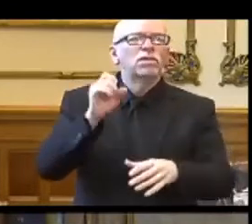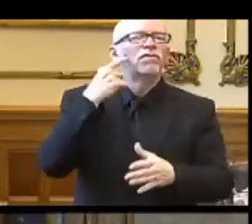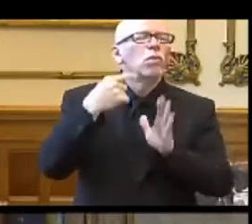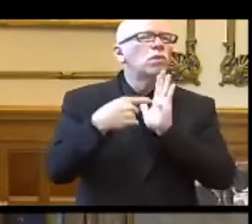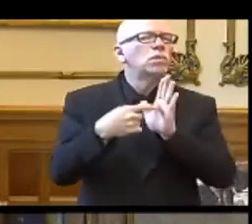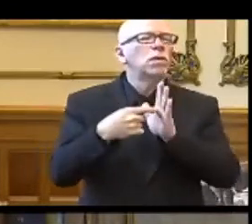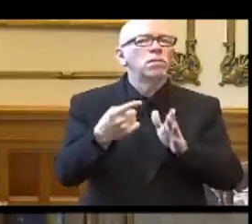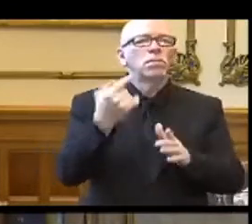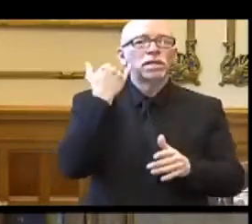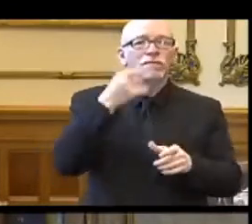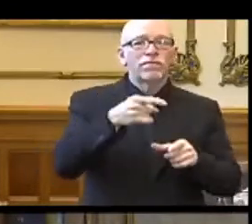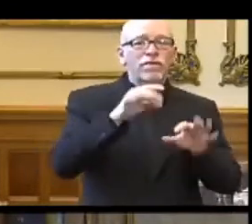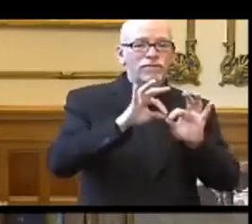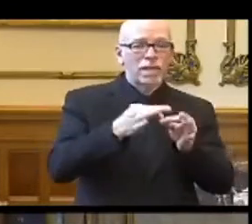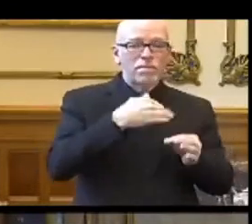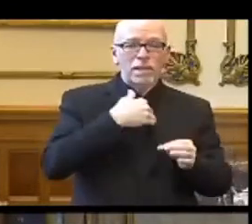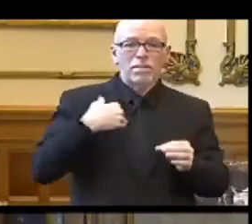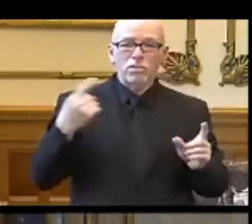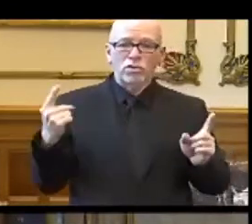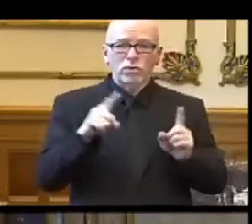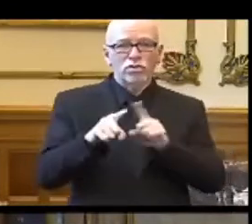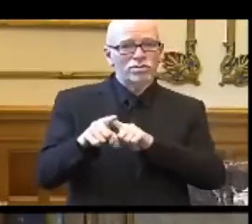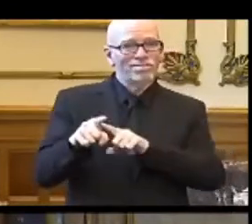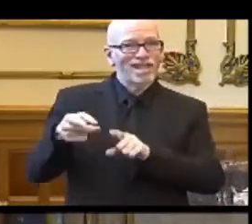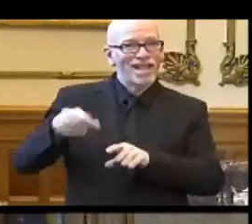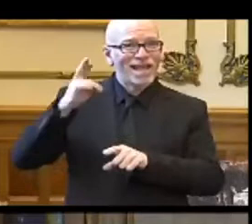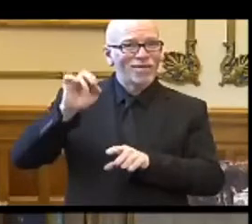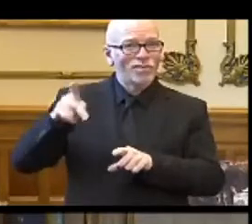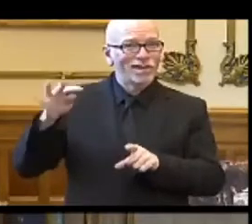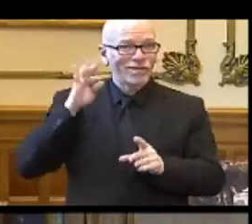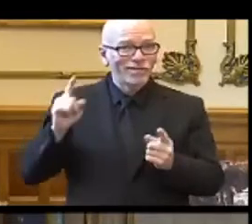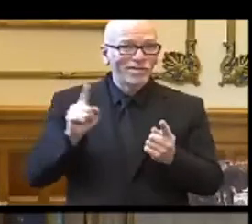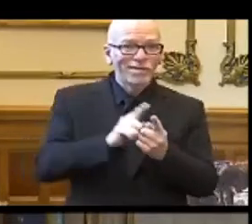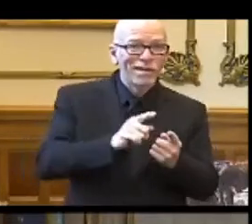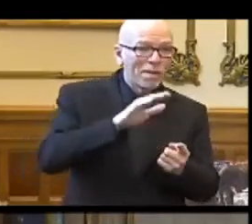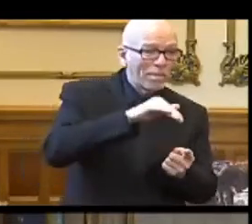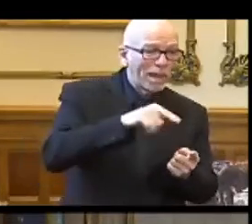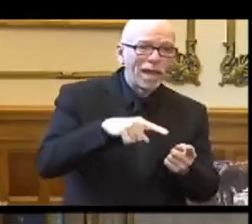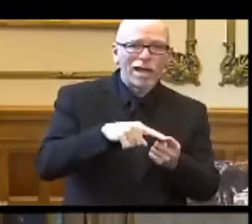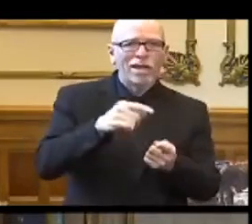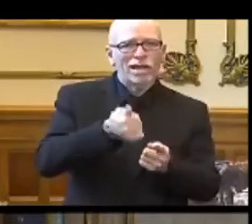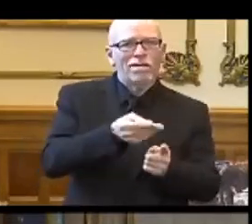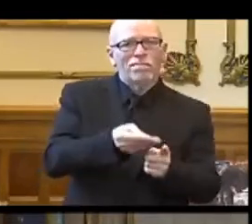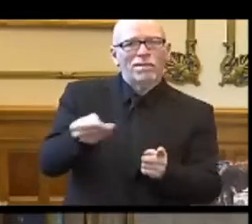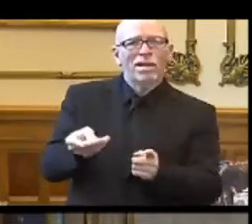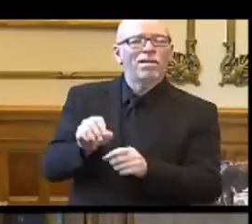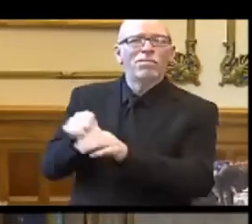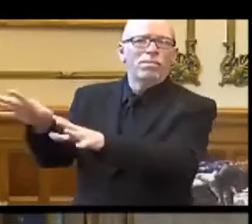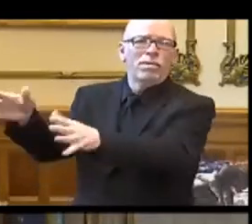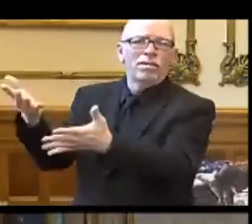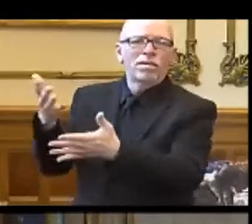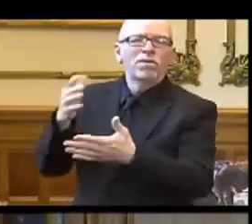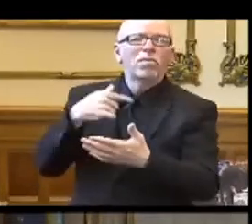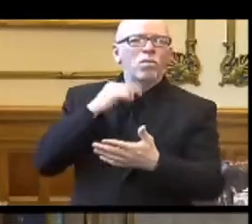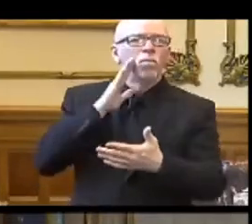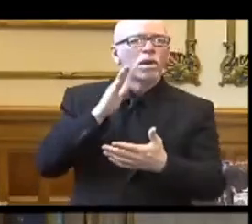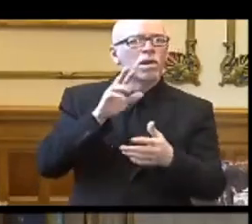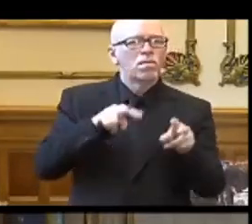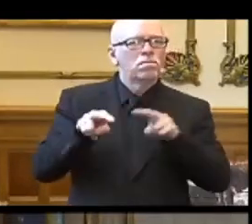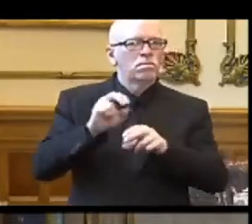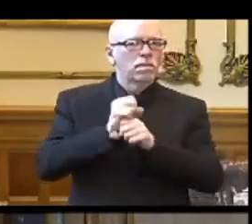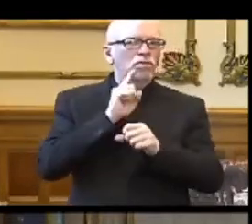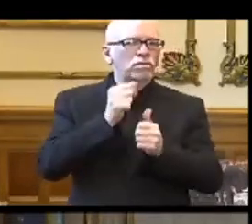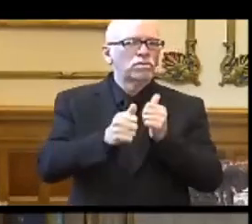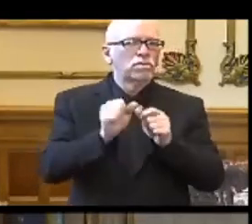instance, a family member that would be at very high risk if they would get sick by saying goodbye to another family member. I want